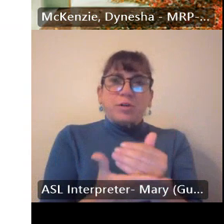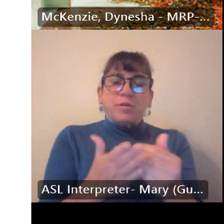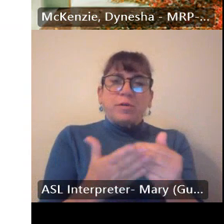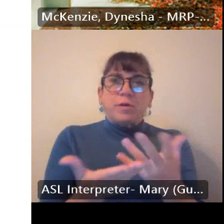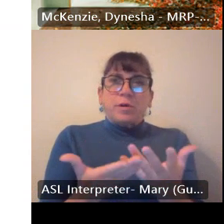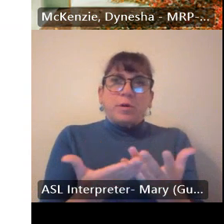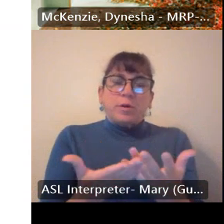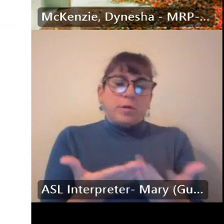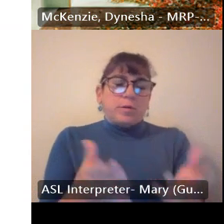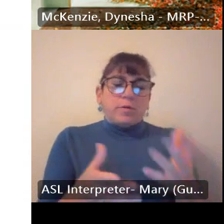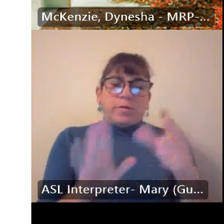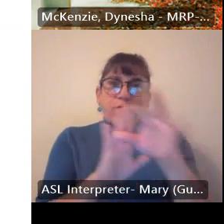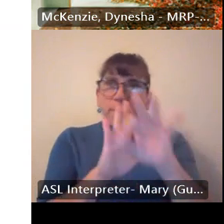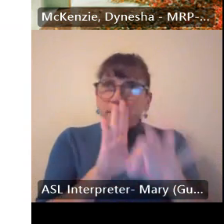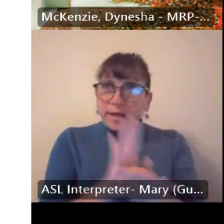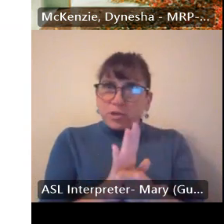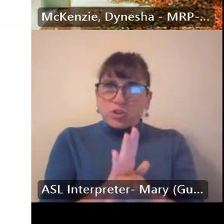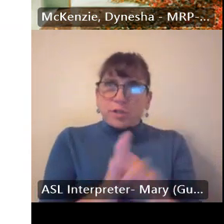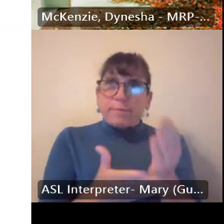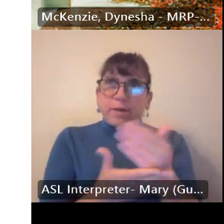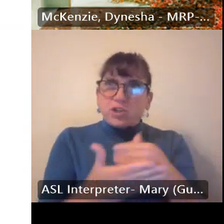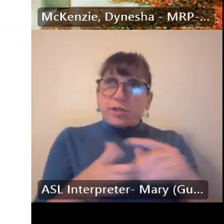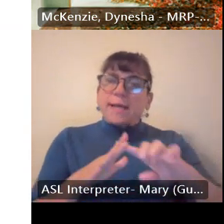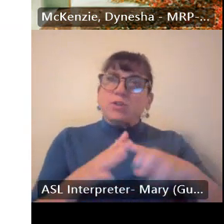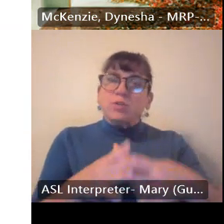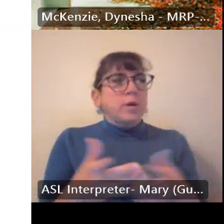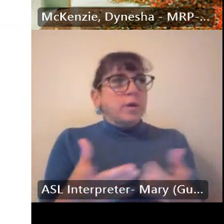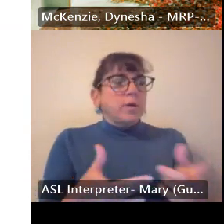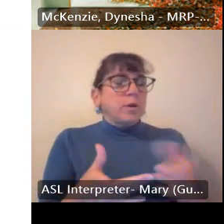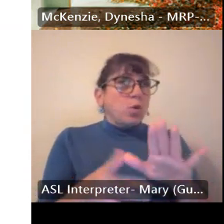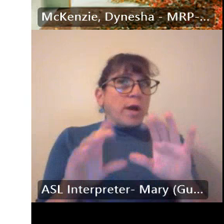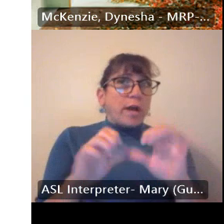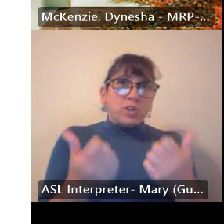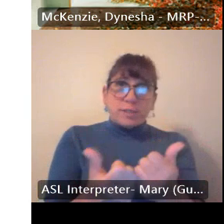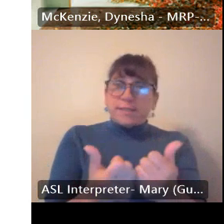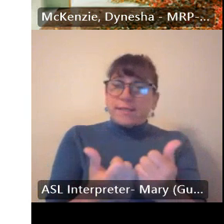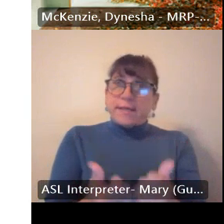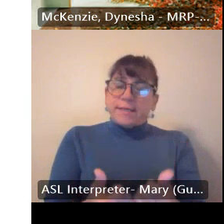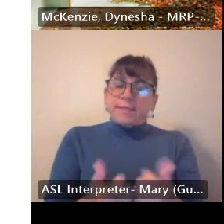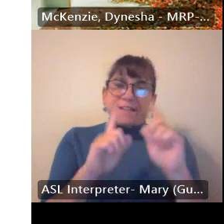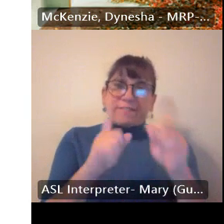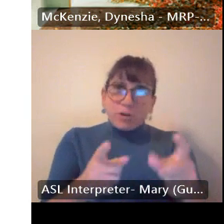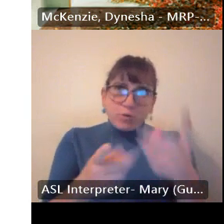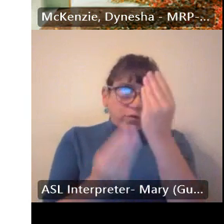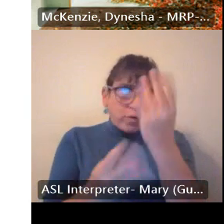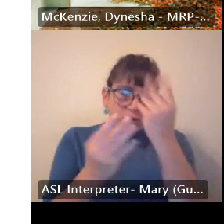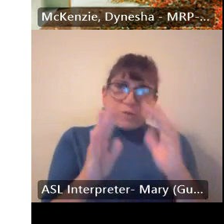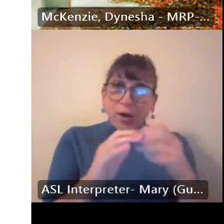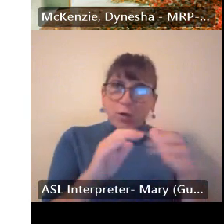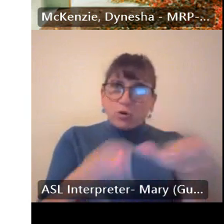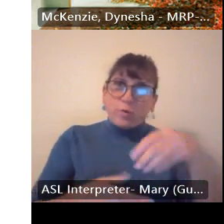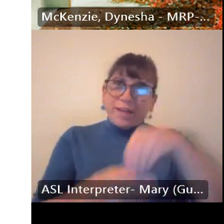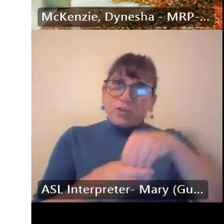guidance. Your own agency is giving you guidance on, hey, here's how we do our internal process.